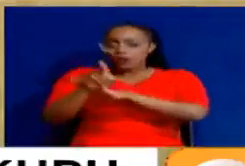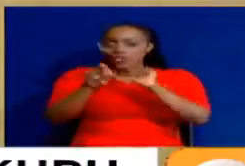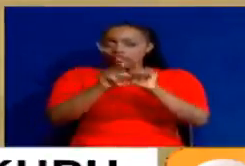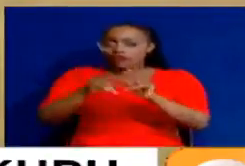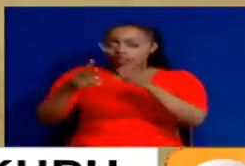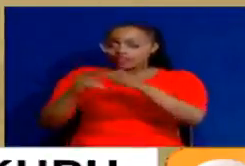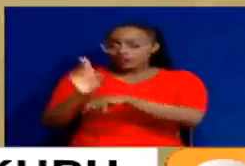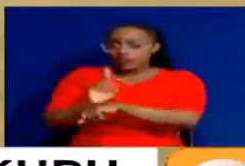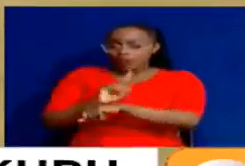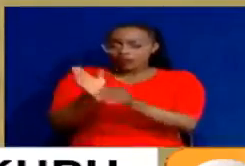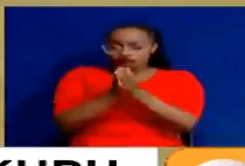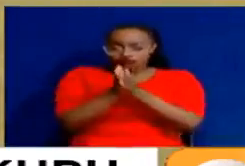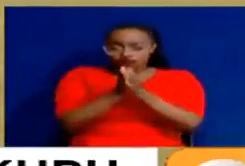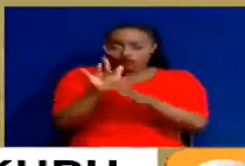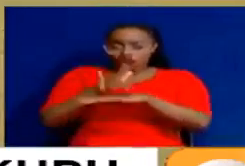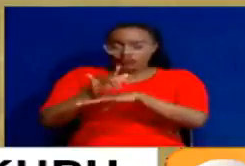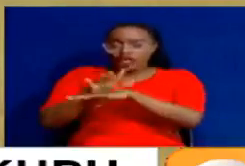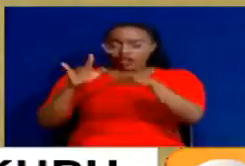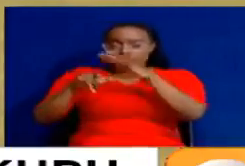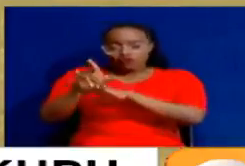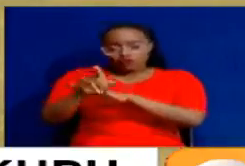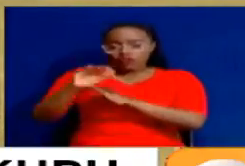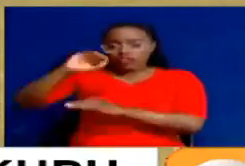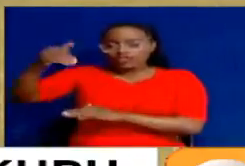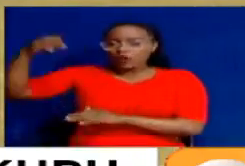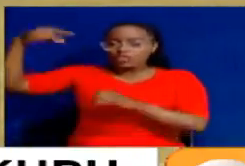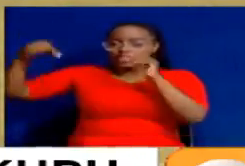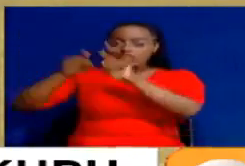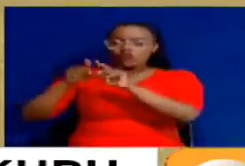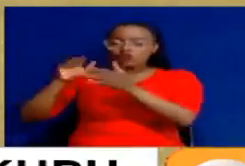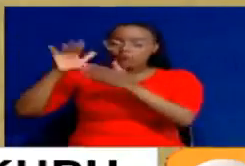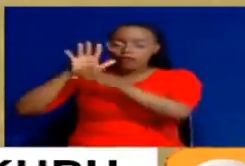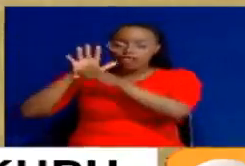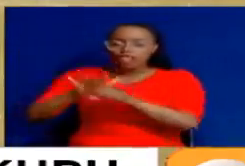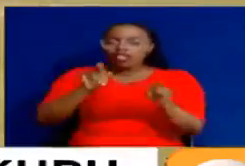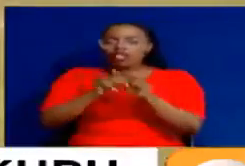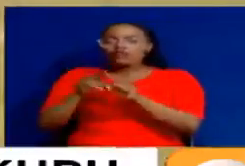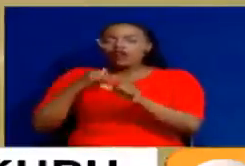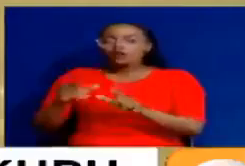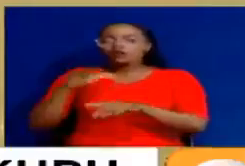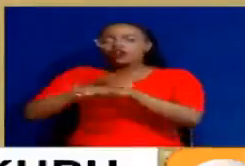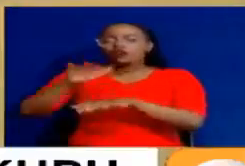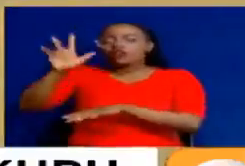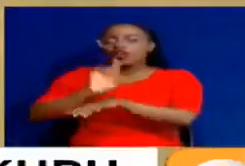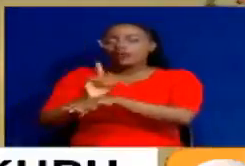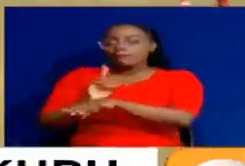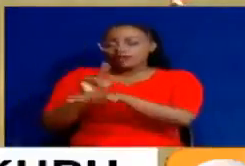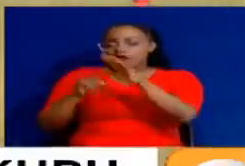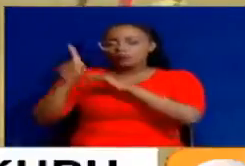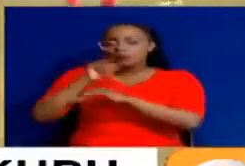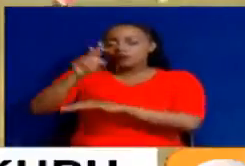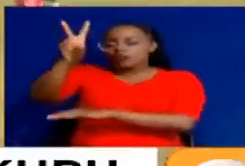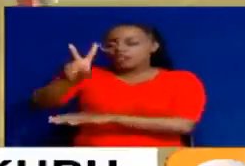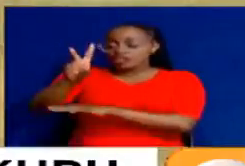the 7th minute. Motivated by the early goal, City Stars piled more pressure and they were rewarded 3 minutes later with